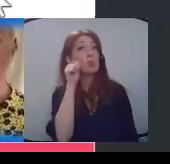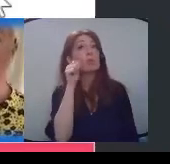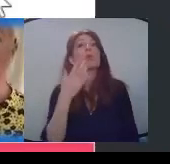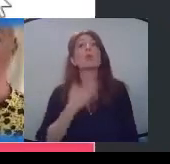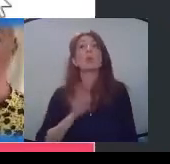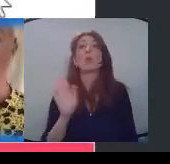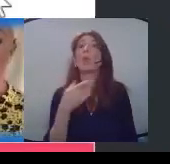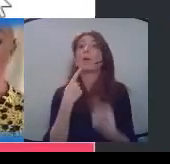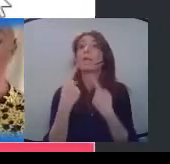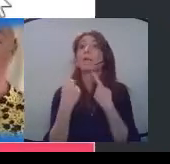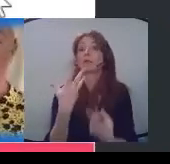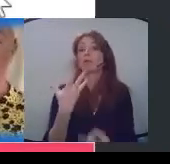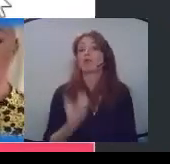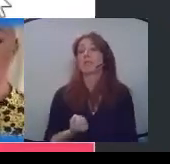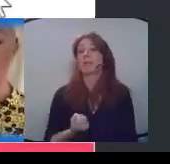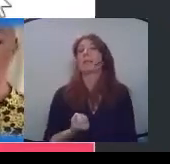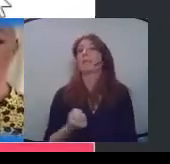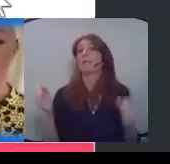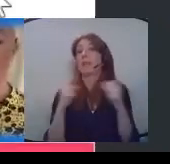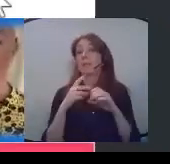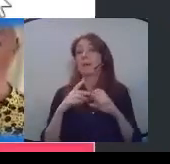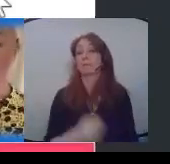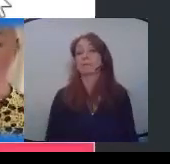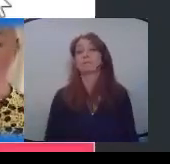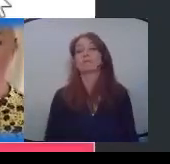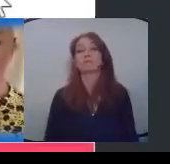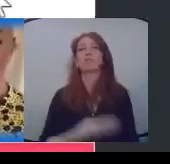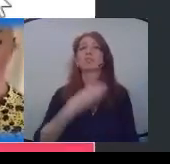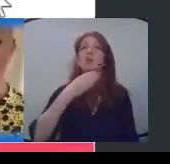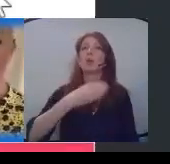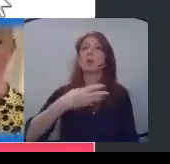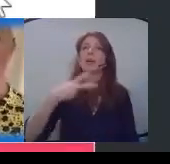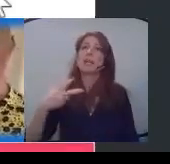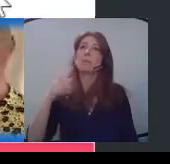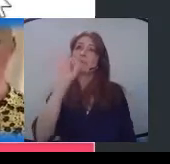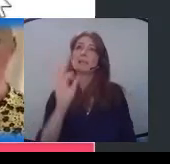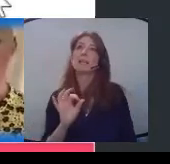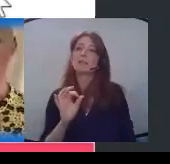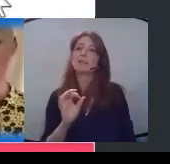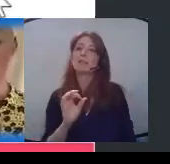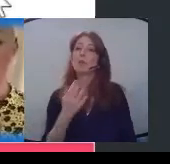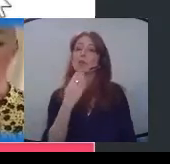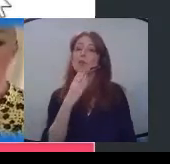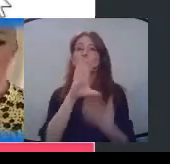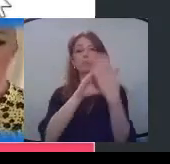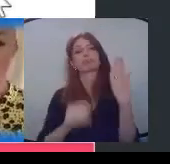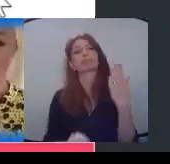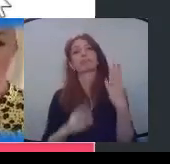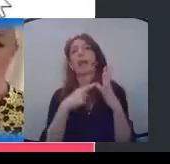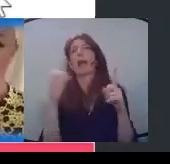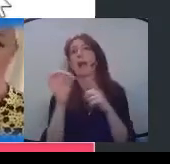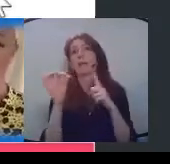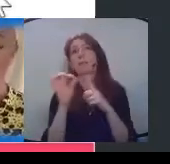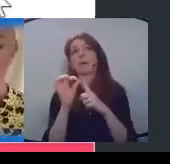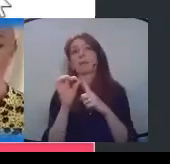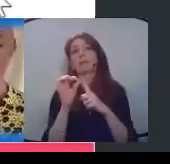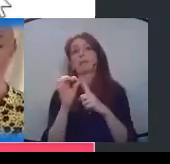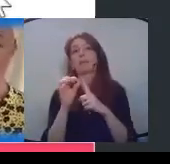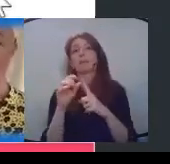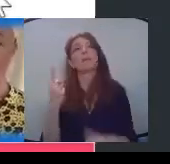email. So while, you know, 98% of our user base essentially would use Spawn downloading the app, it's good to know that this is also